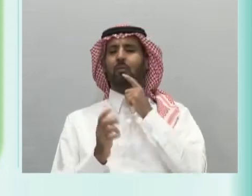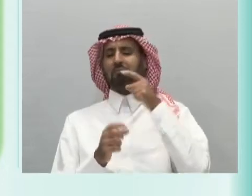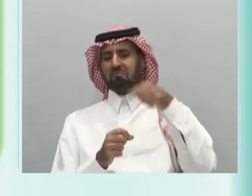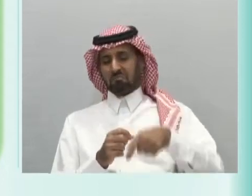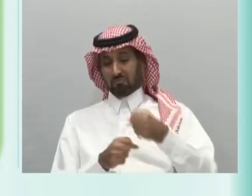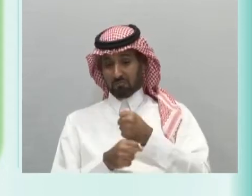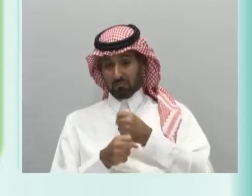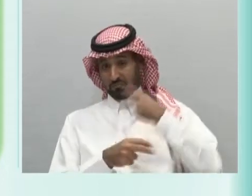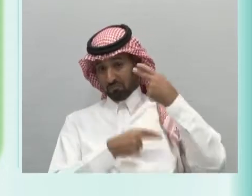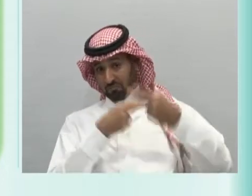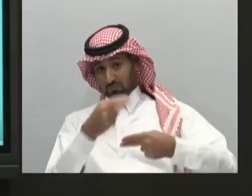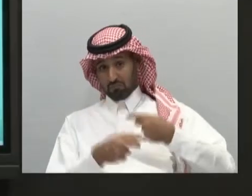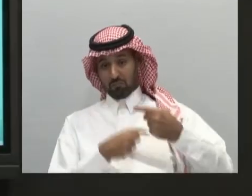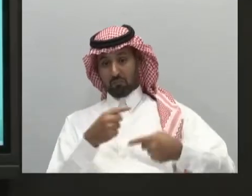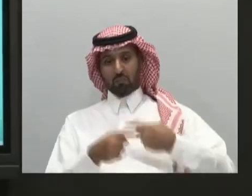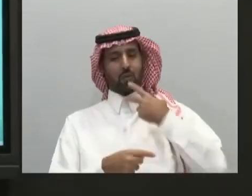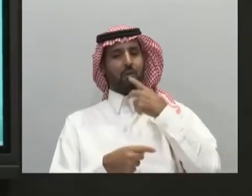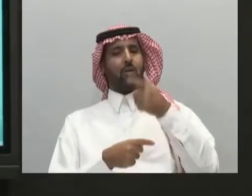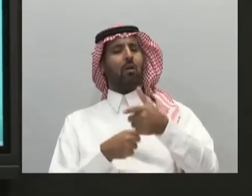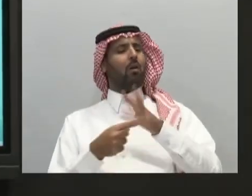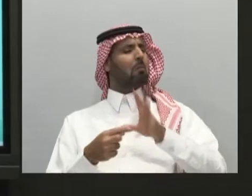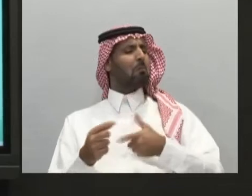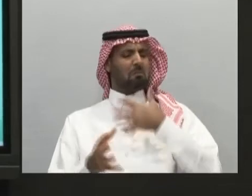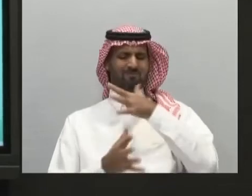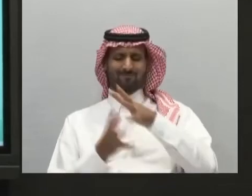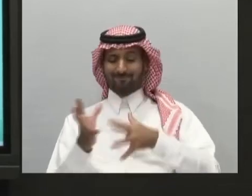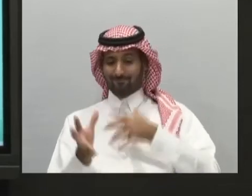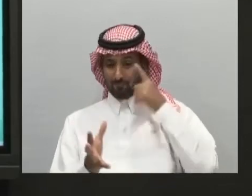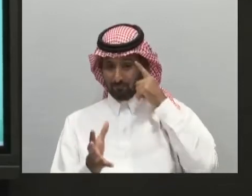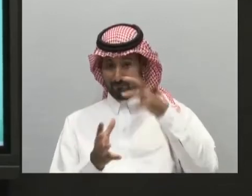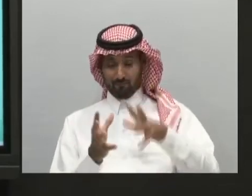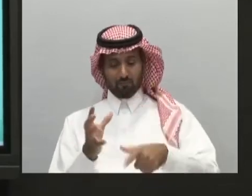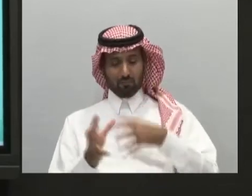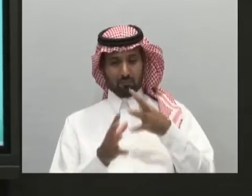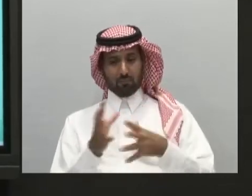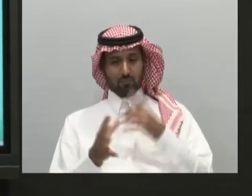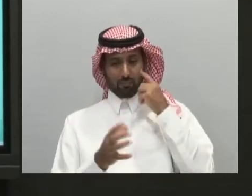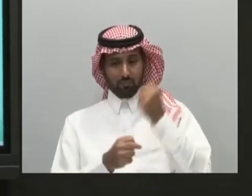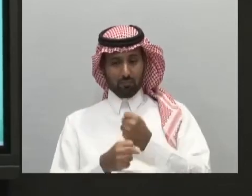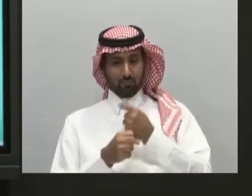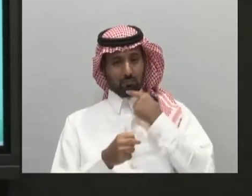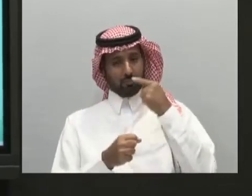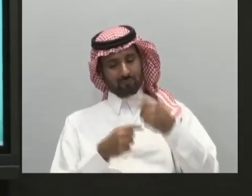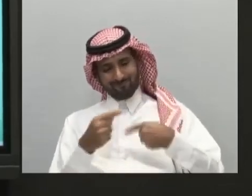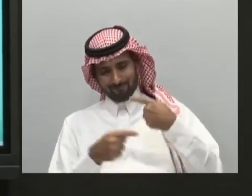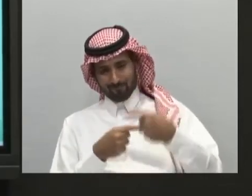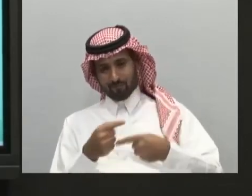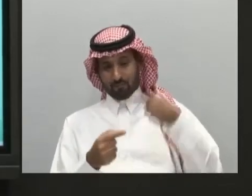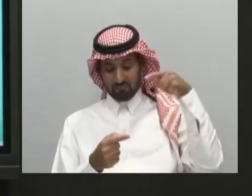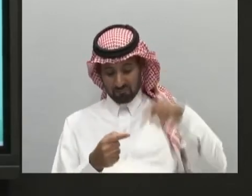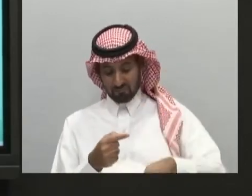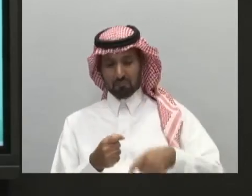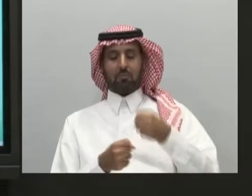progressive. The present progressive, like talking about or describing actions that the actions that are happening at the moment.